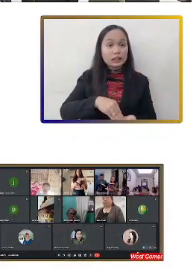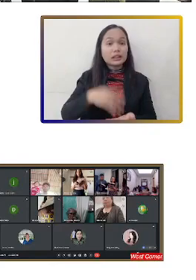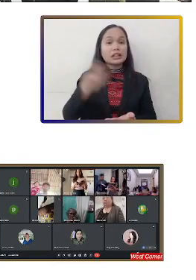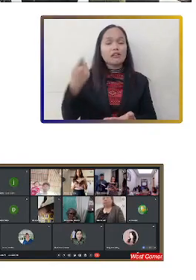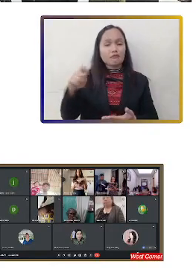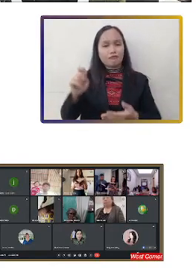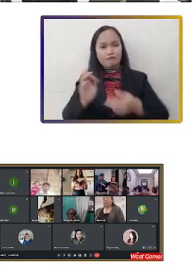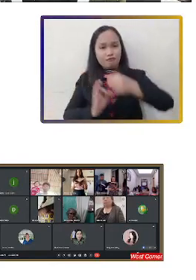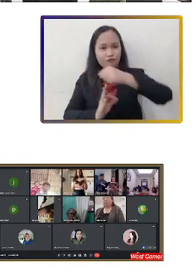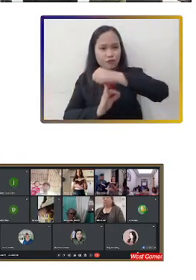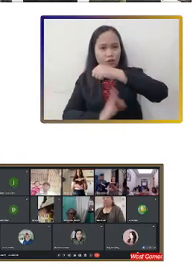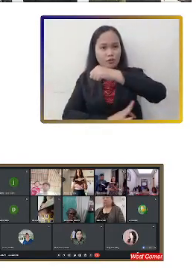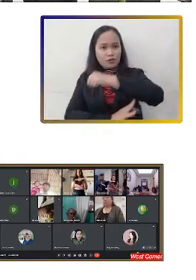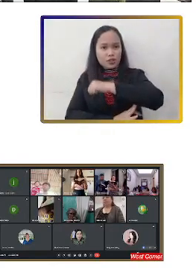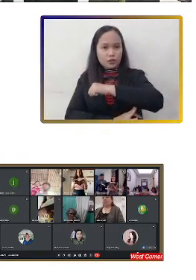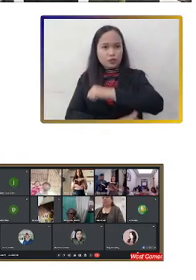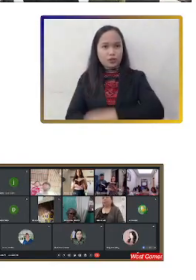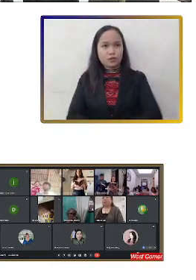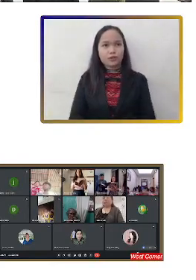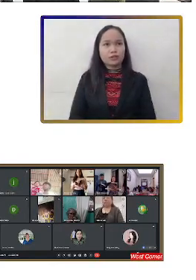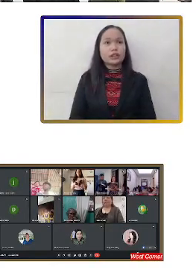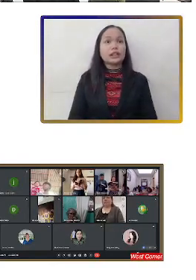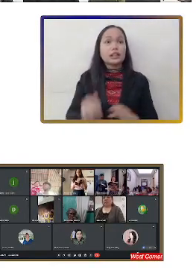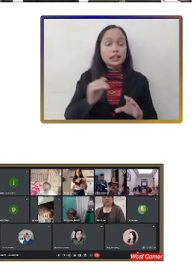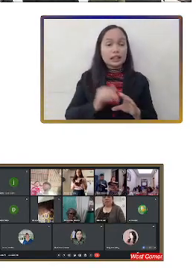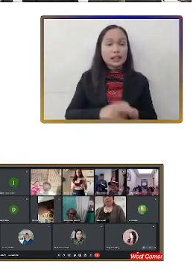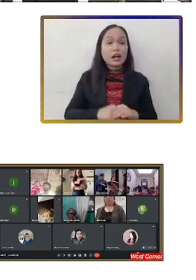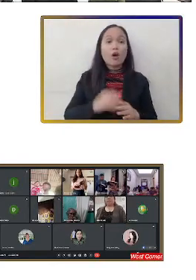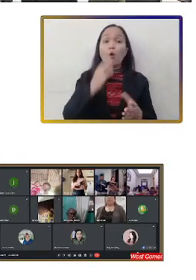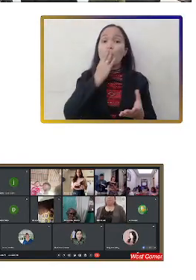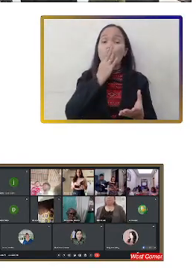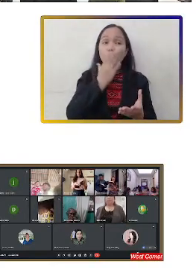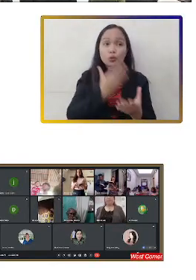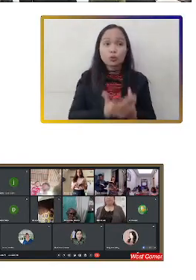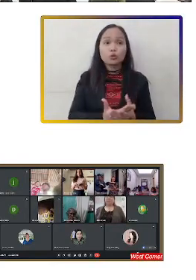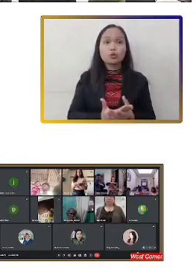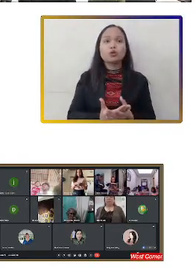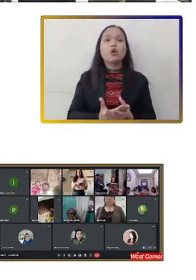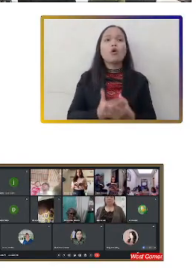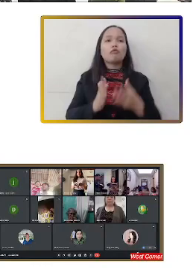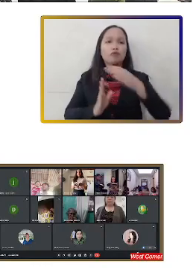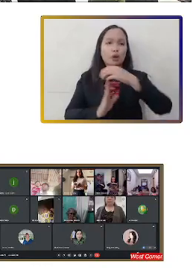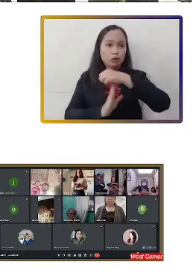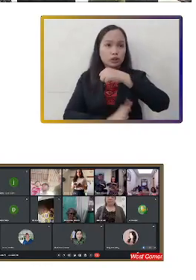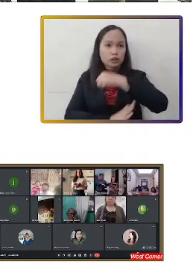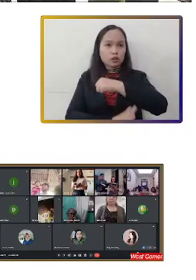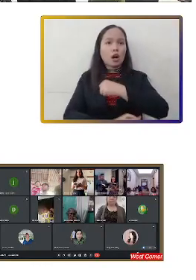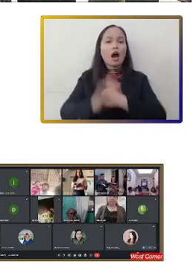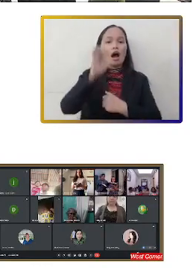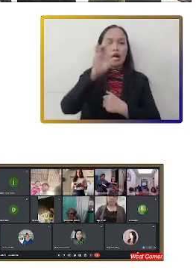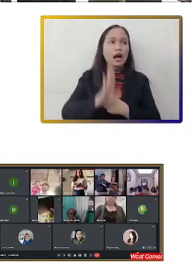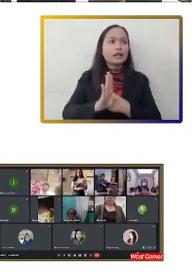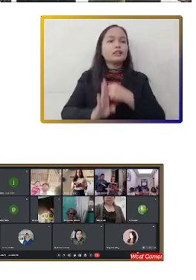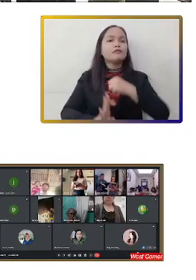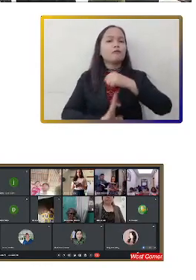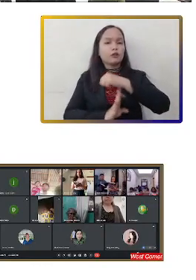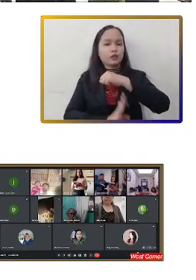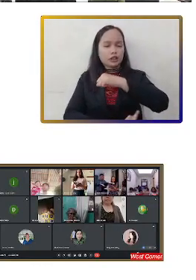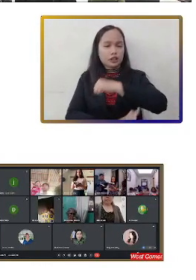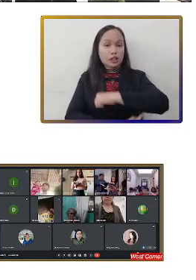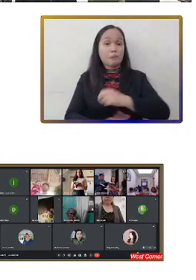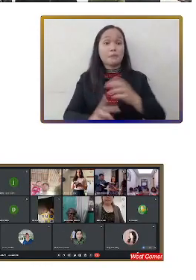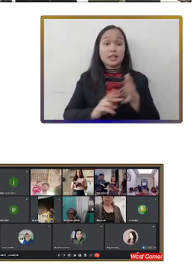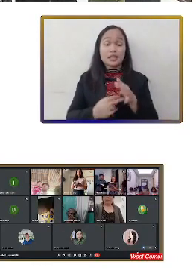foundation. And a good foundation, in a godly foundation. But rebuilding